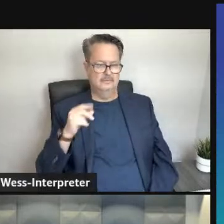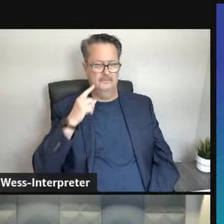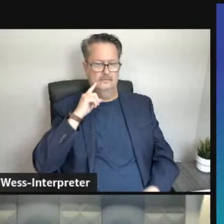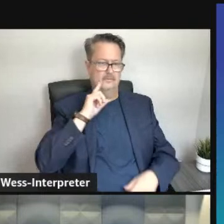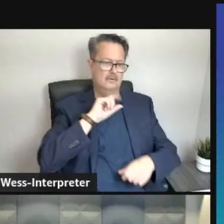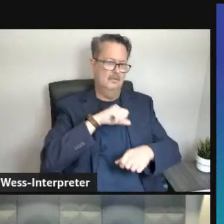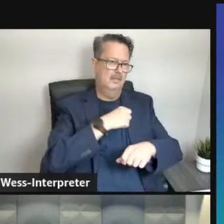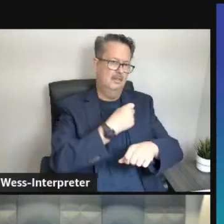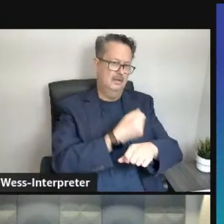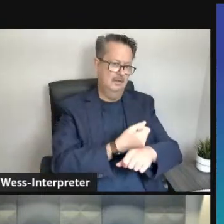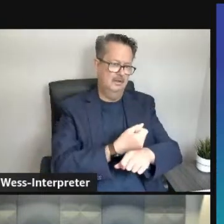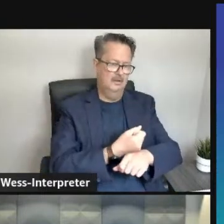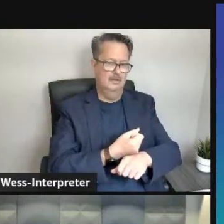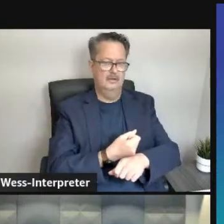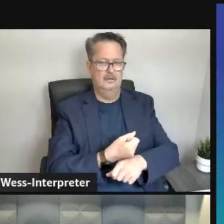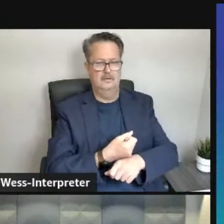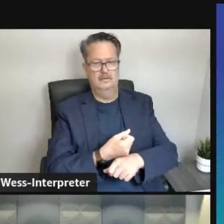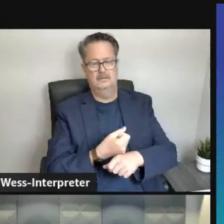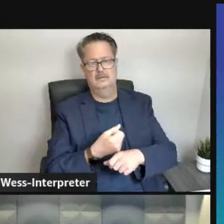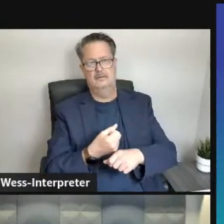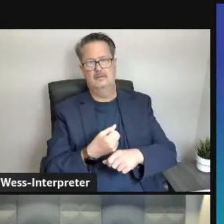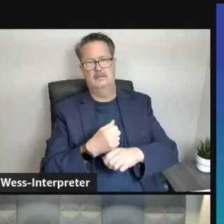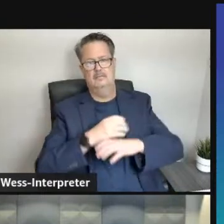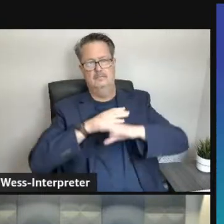Prometheus and Grafana for monitoring.